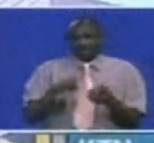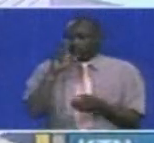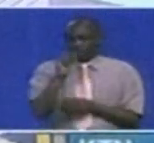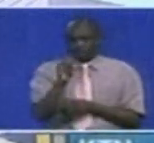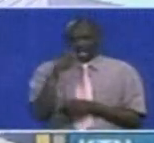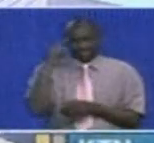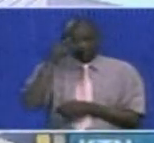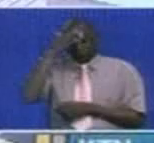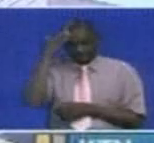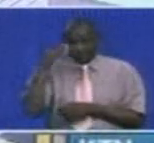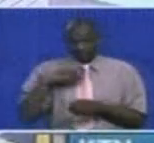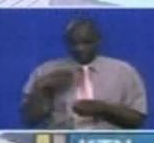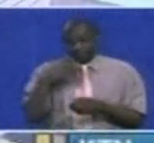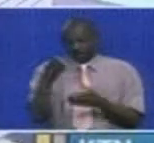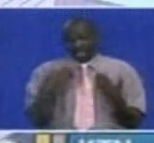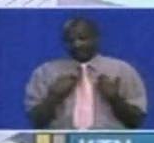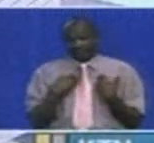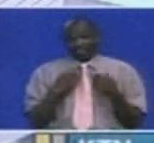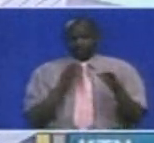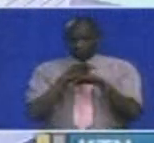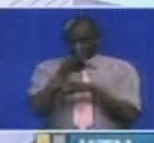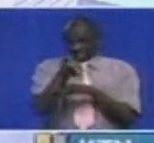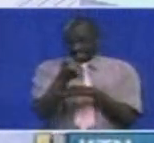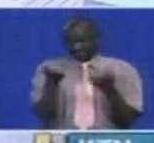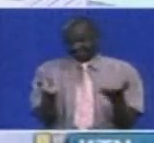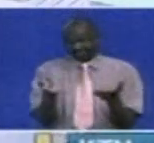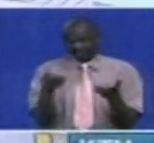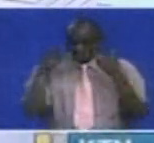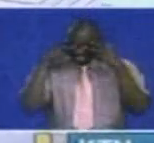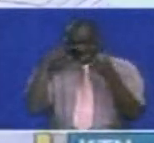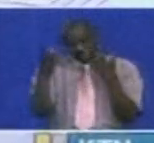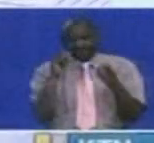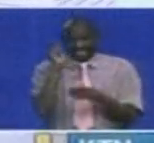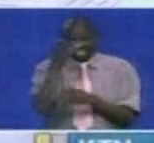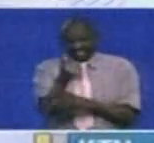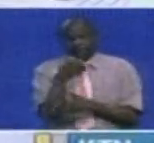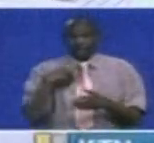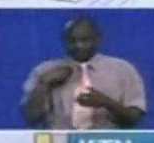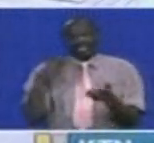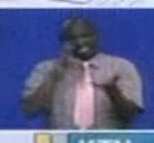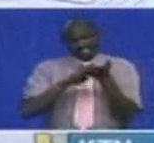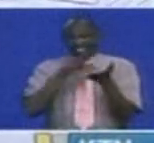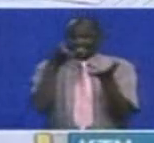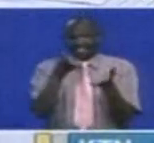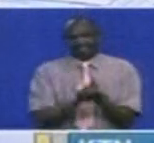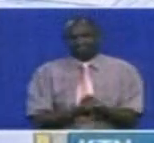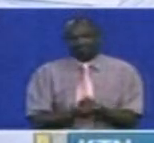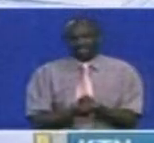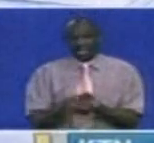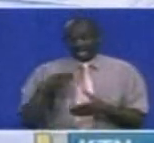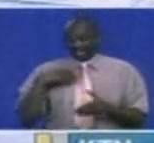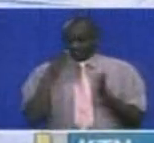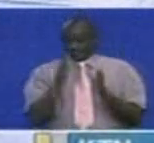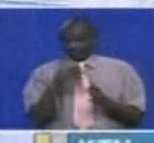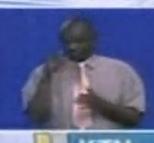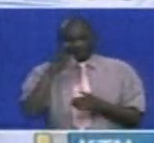we're forgetting those who cause termite as well, the Kenyans who will be registered as well. Right, King Kong. You